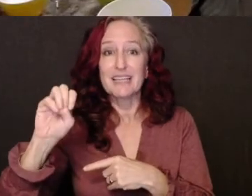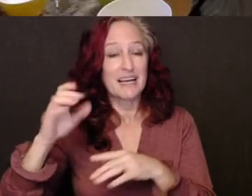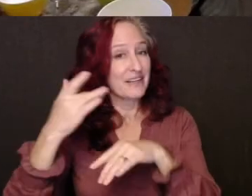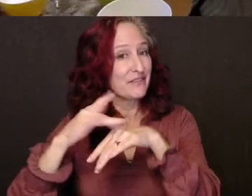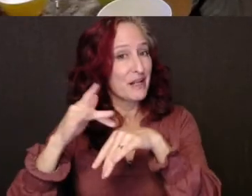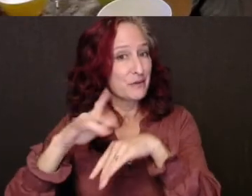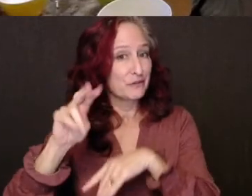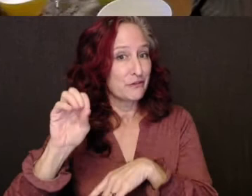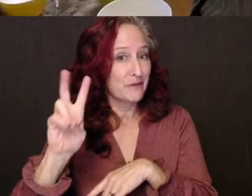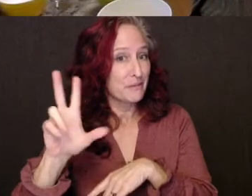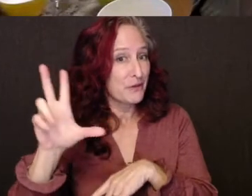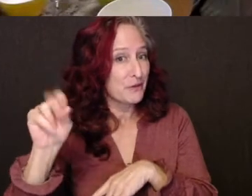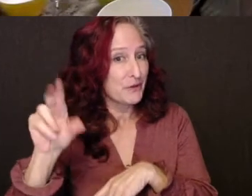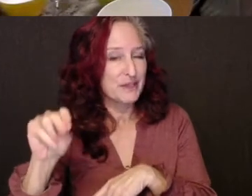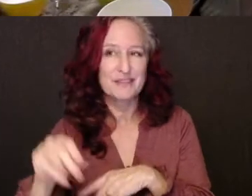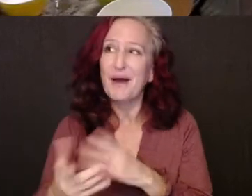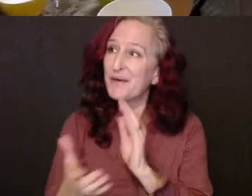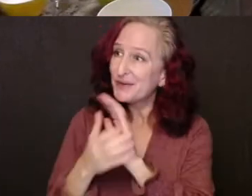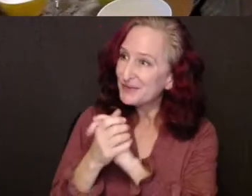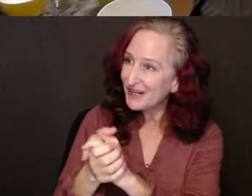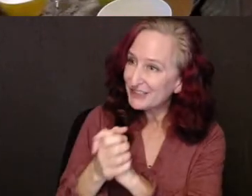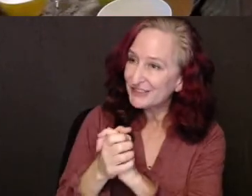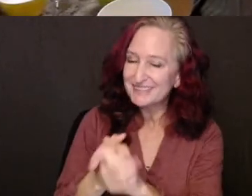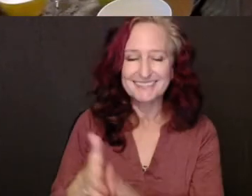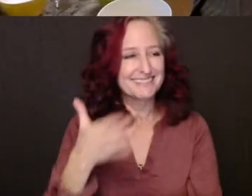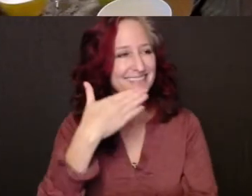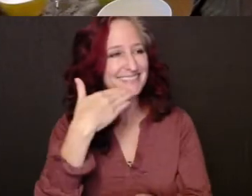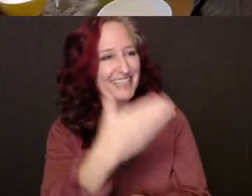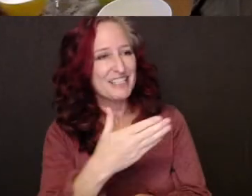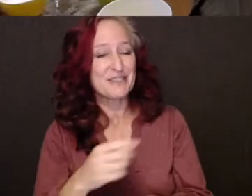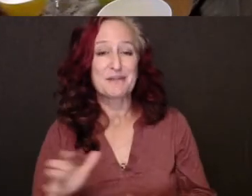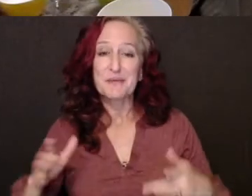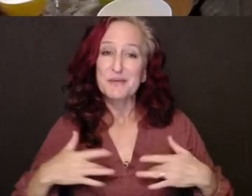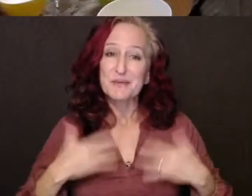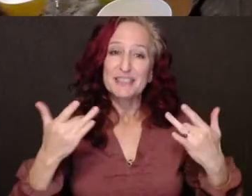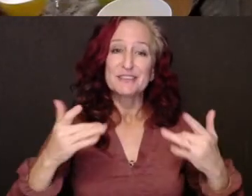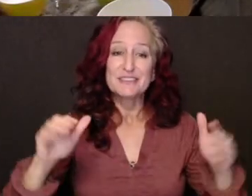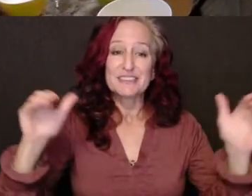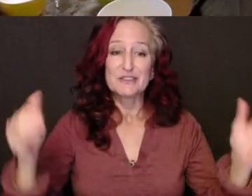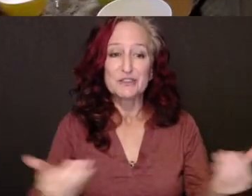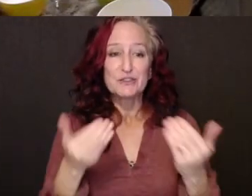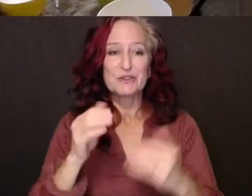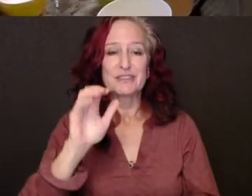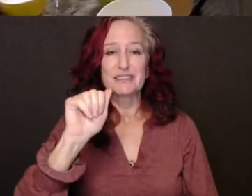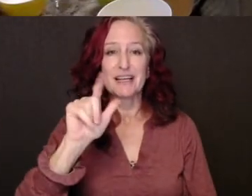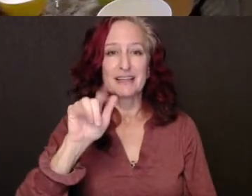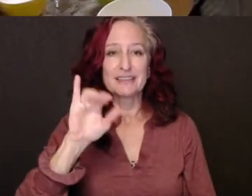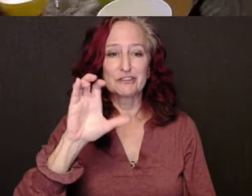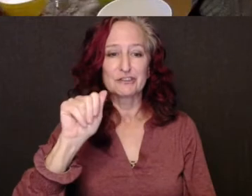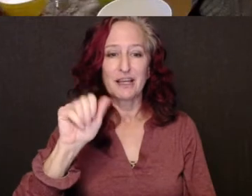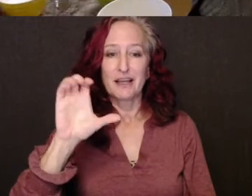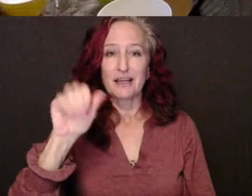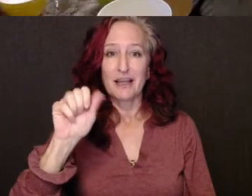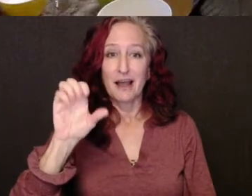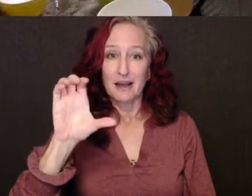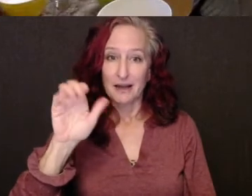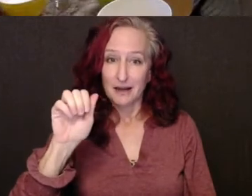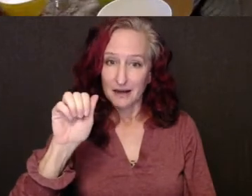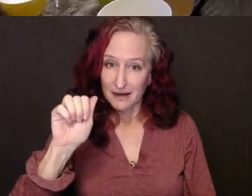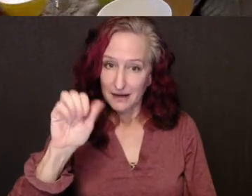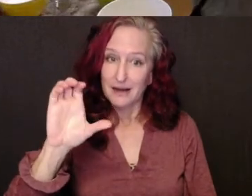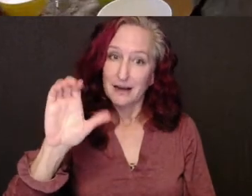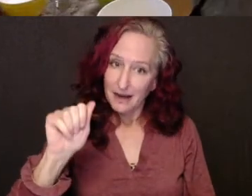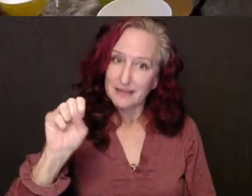my site, Kitchen Confidant, and I've been doing it ever since. It's developed into a full-time career. And I had just published Meat